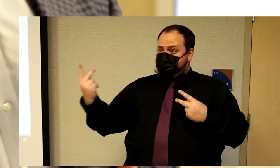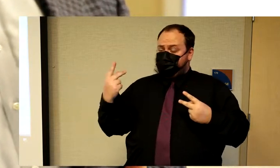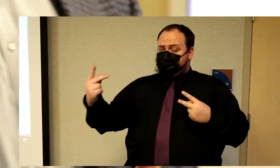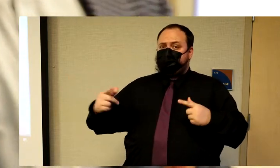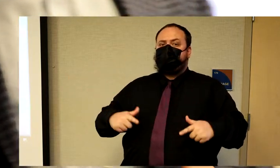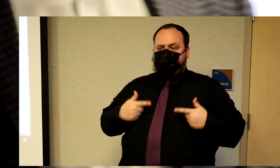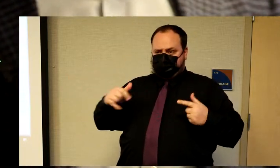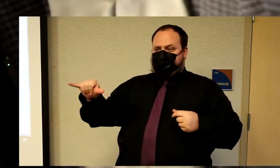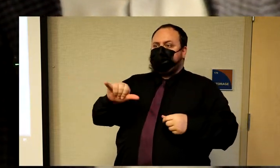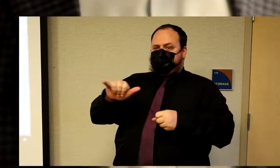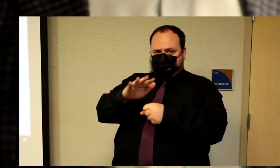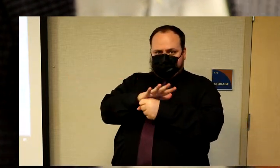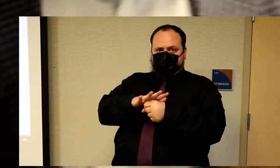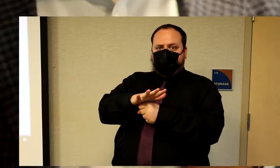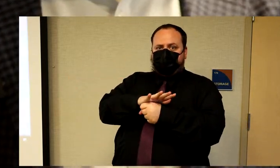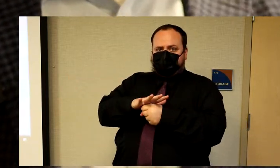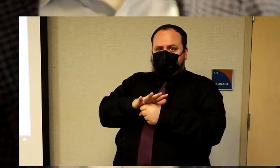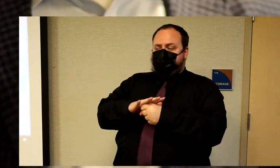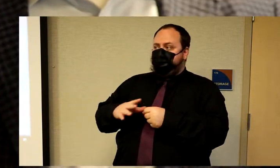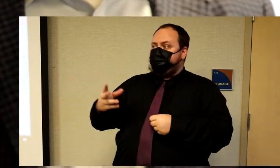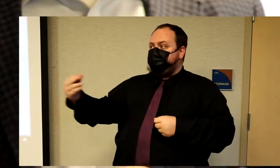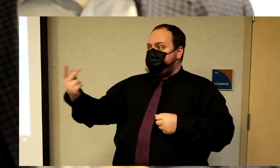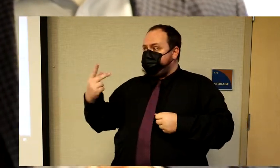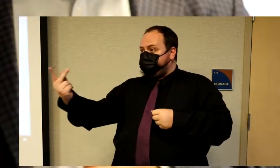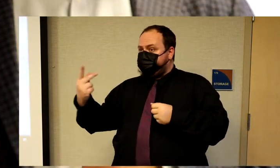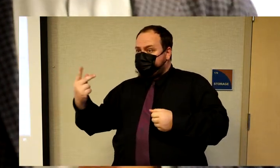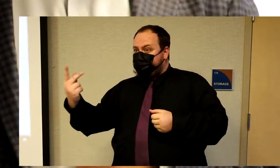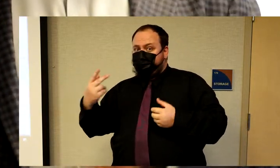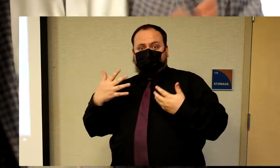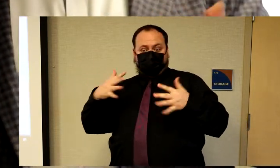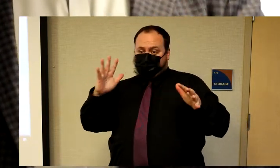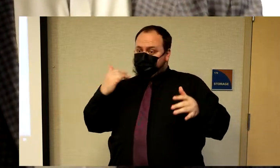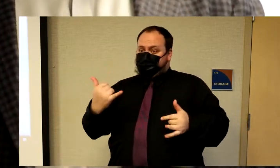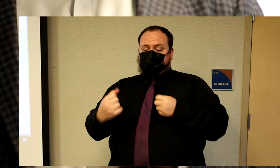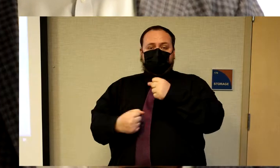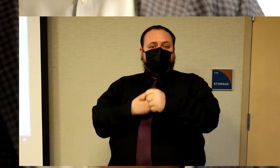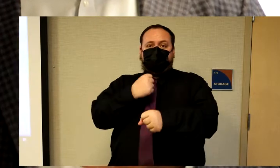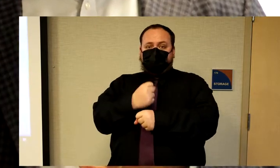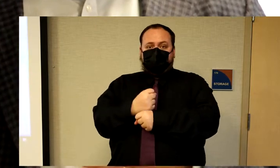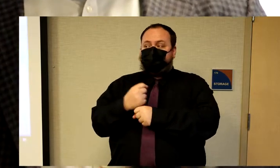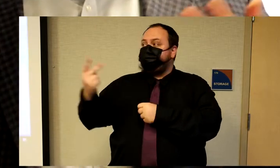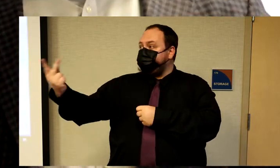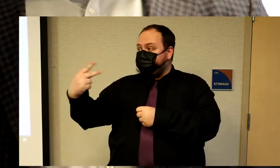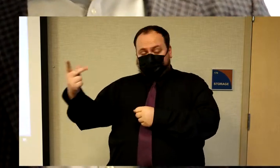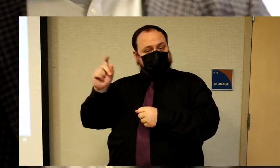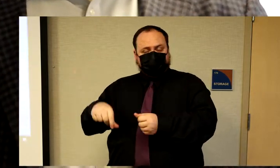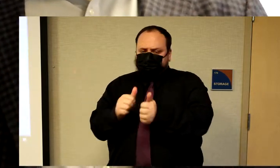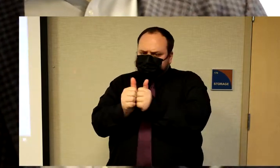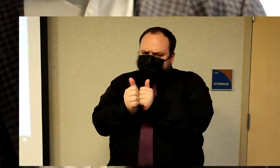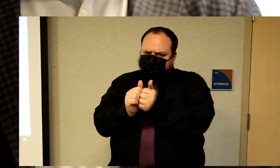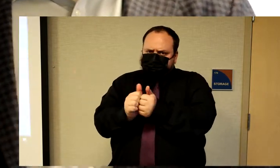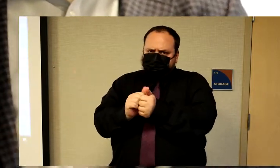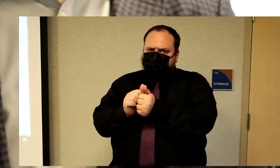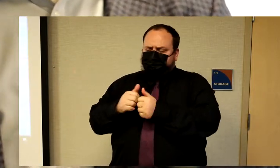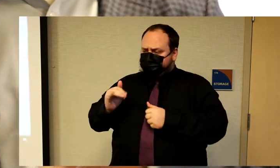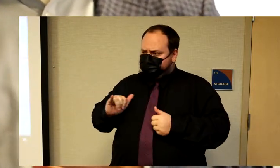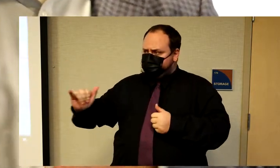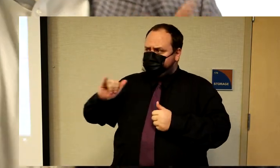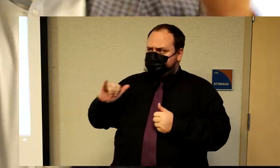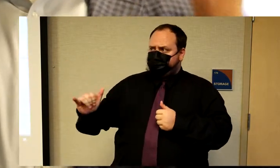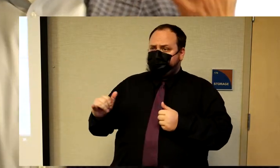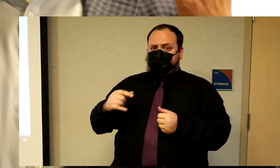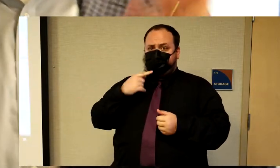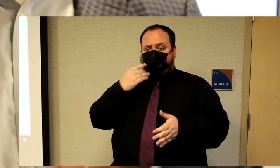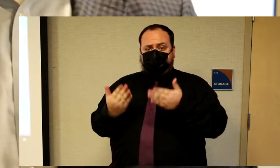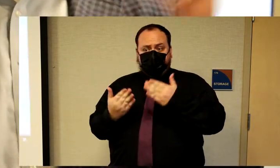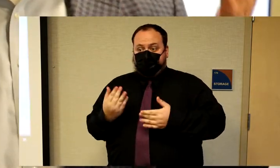in the same district, and we were both up at the end of this year, we would have to run against each other, or not. One of us could pass, or